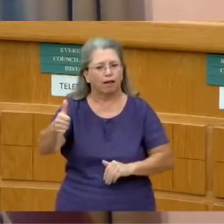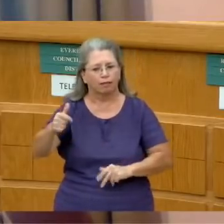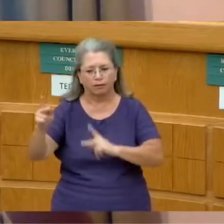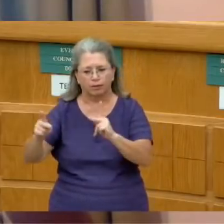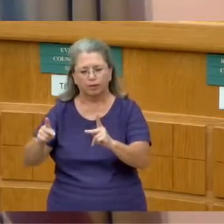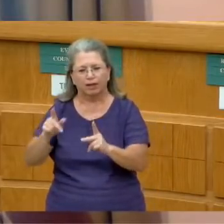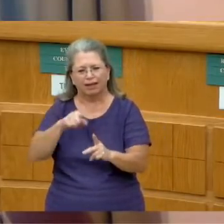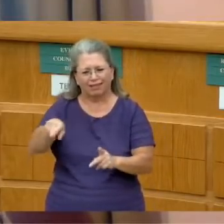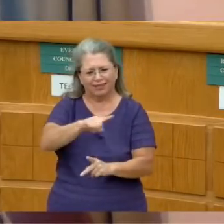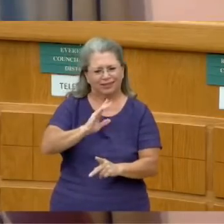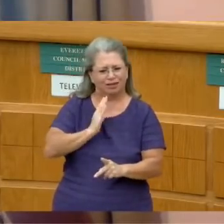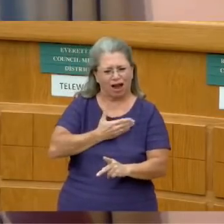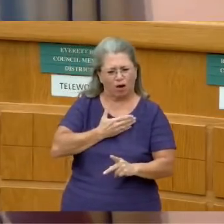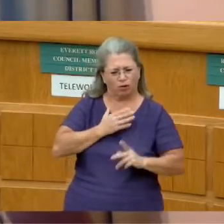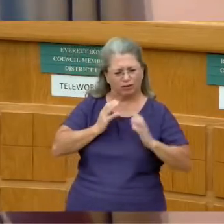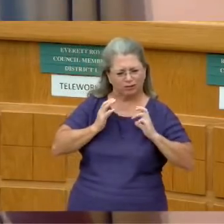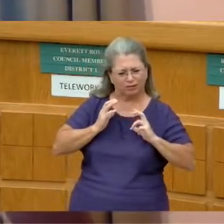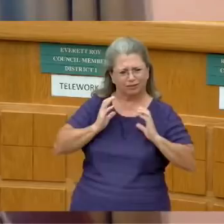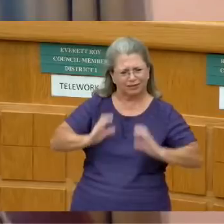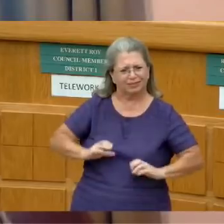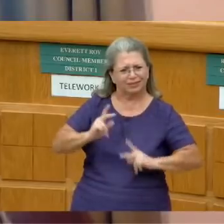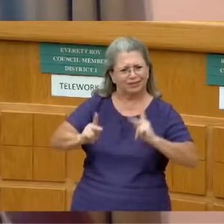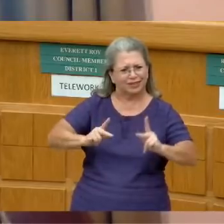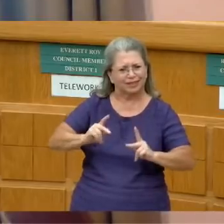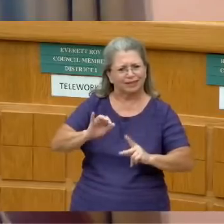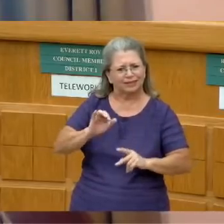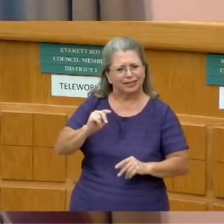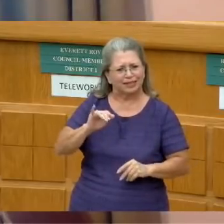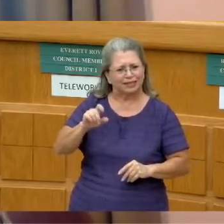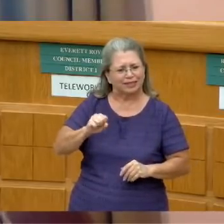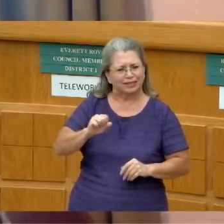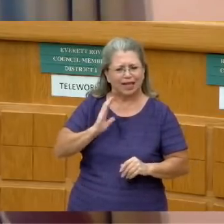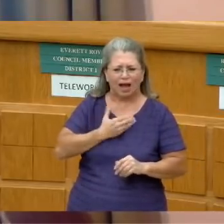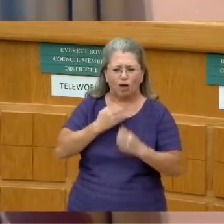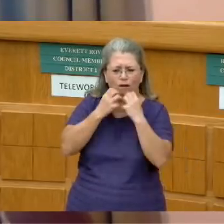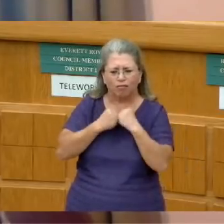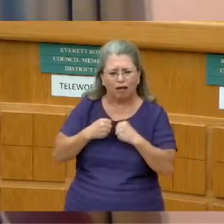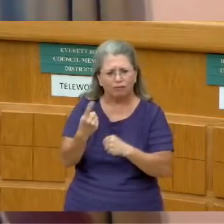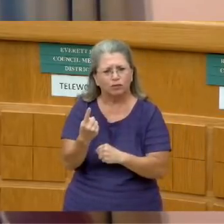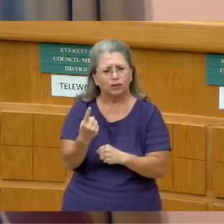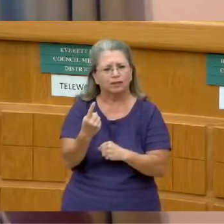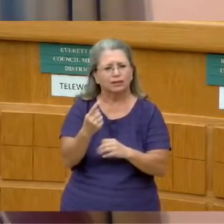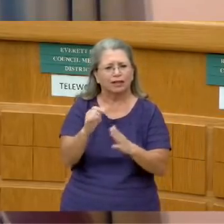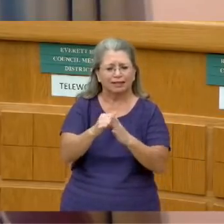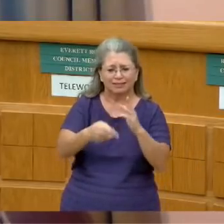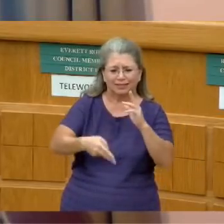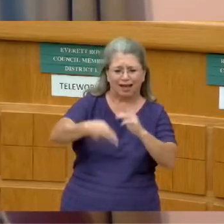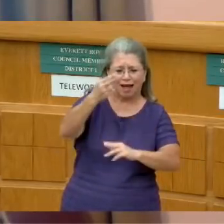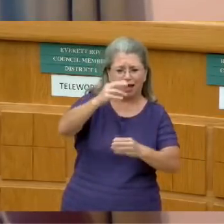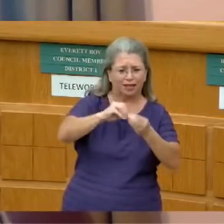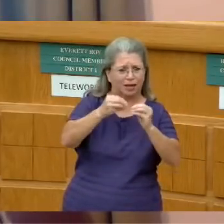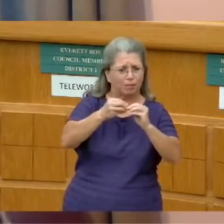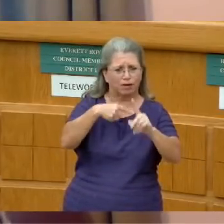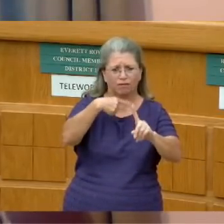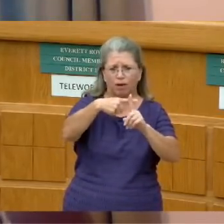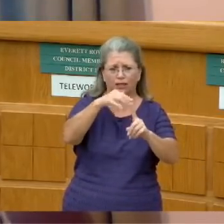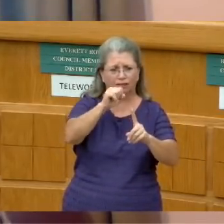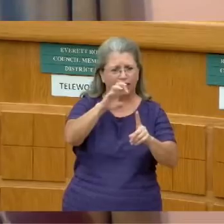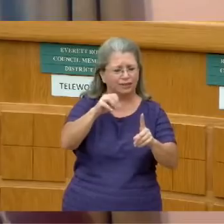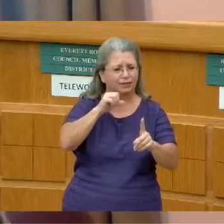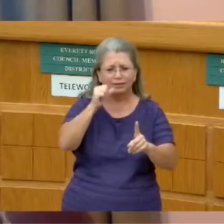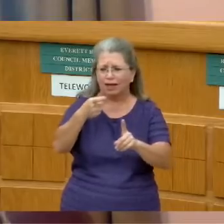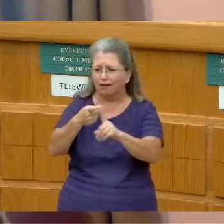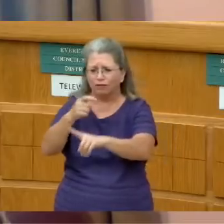the lives of our loved ones we are dealing with now. These high numbers of positives are not from New York, nor are they